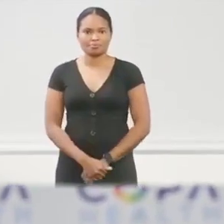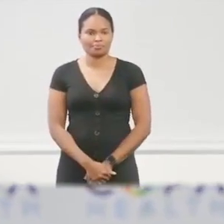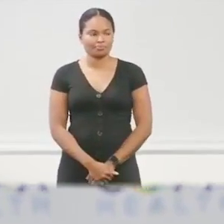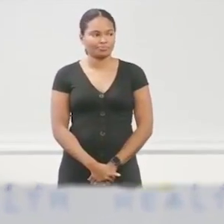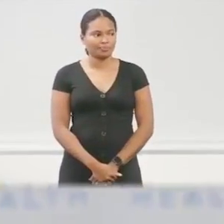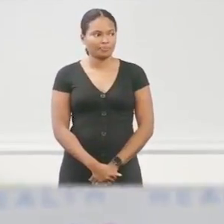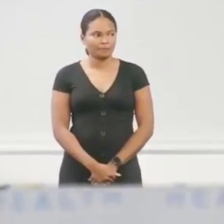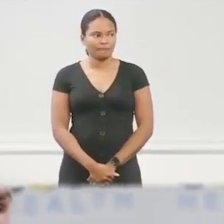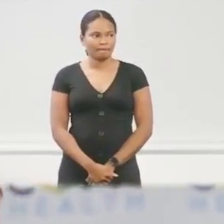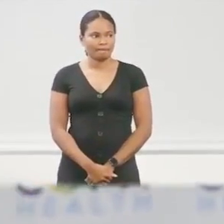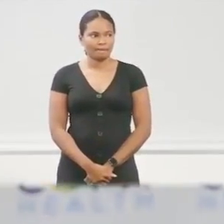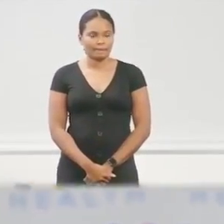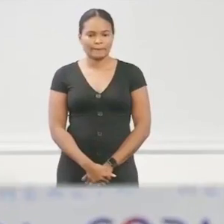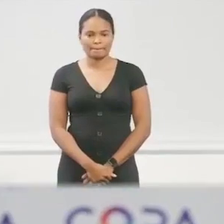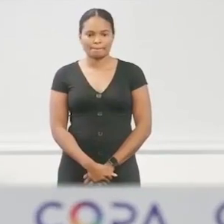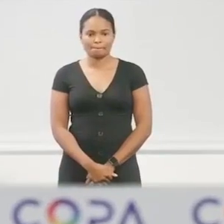off.